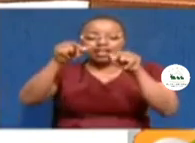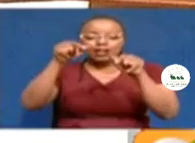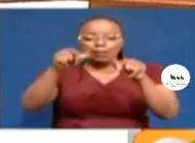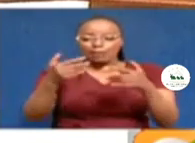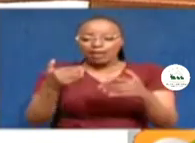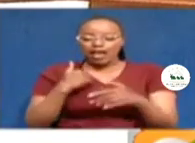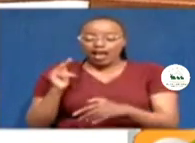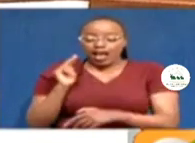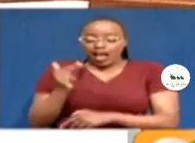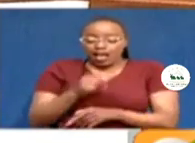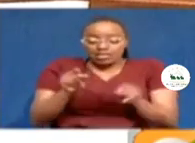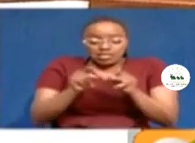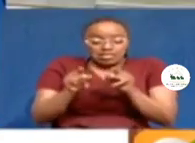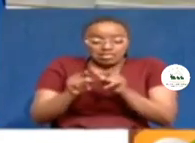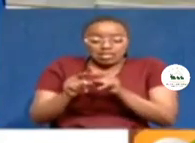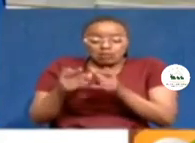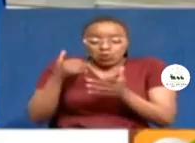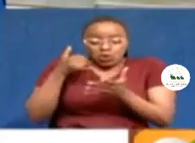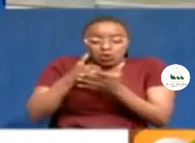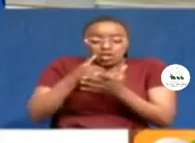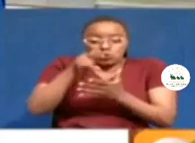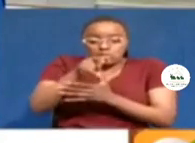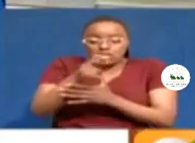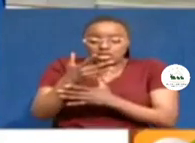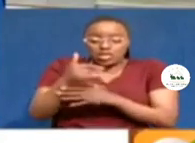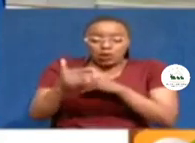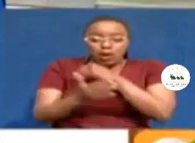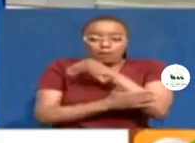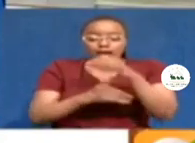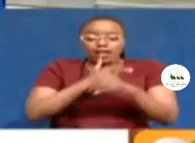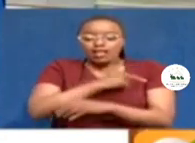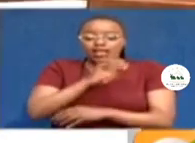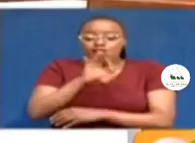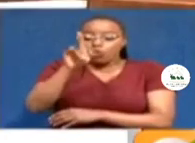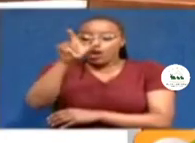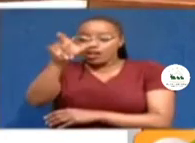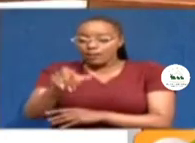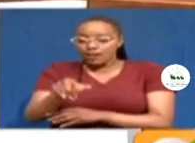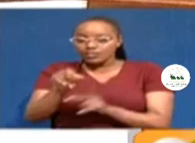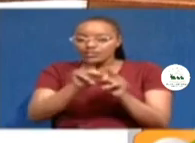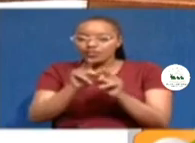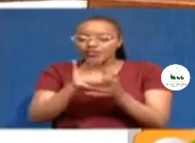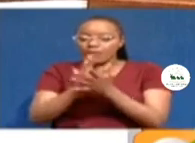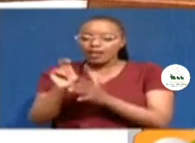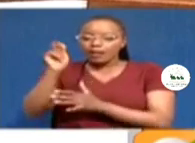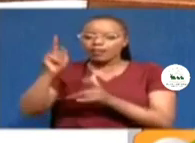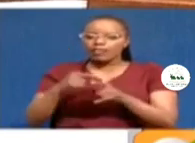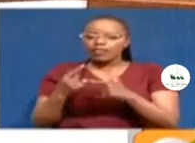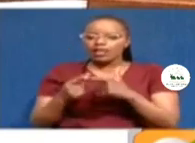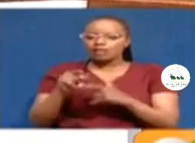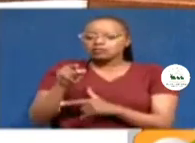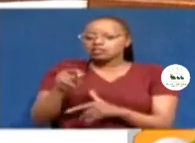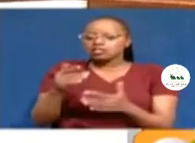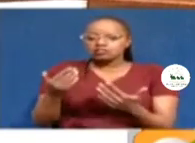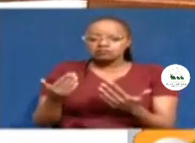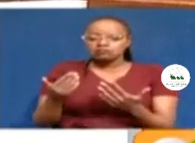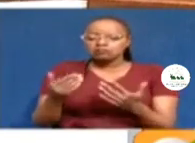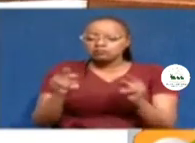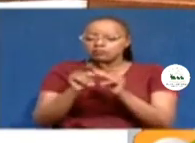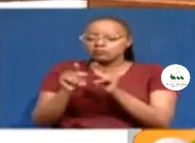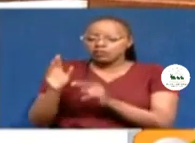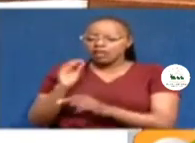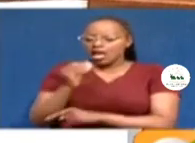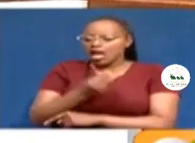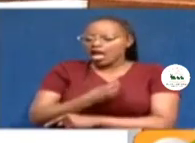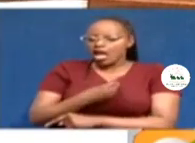are co-authors of our misfortune. Yeah. We are told if one of our own is the president, then that is our